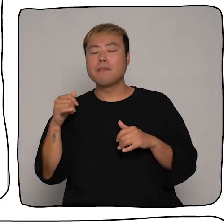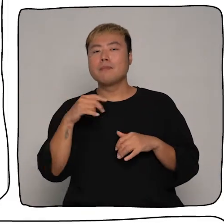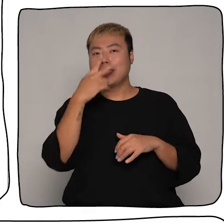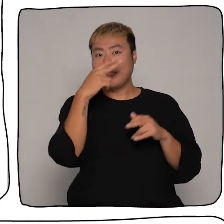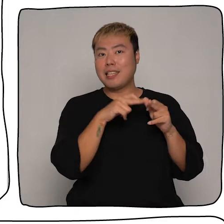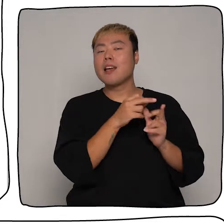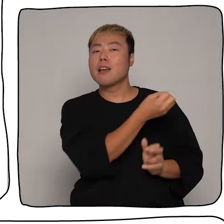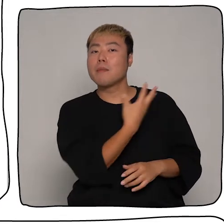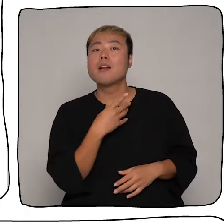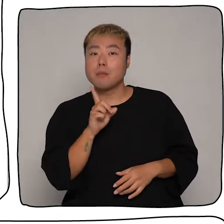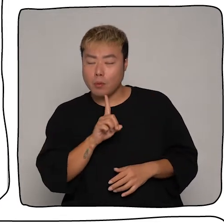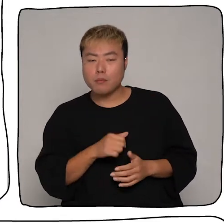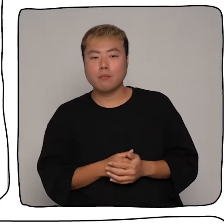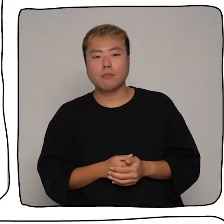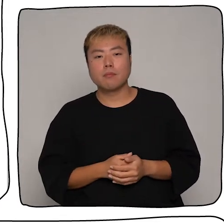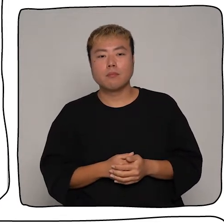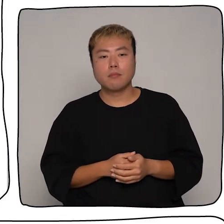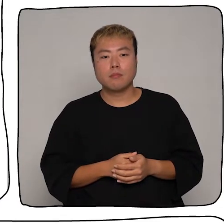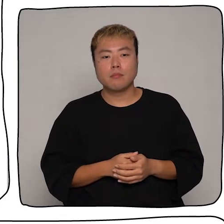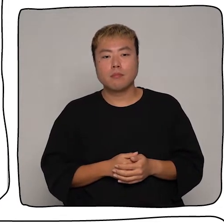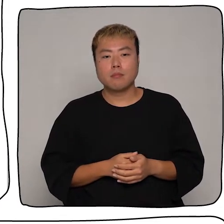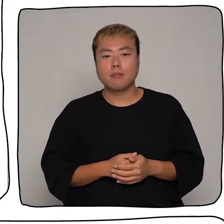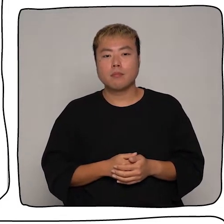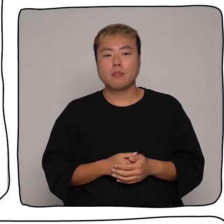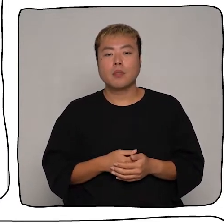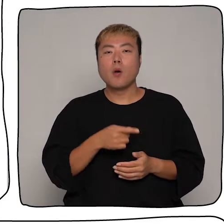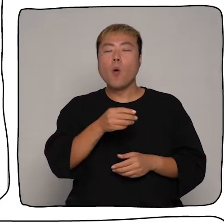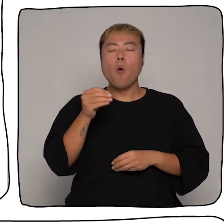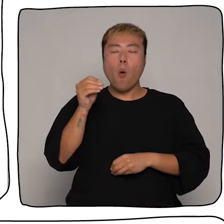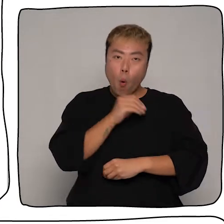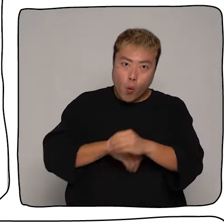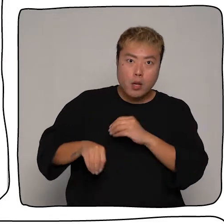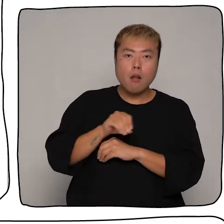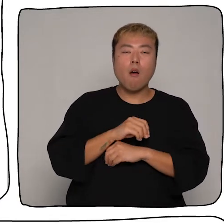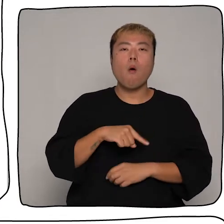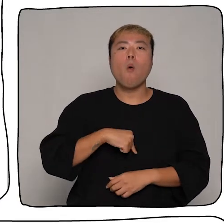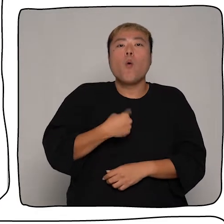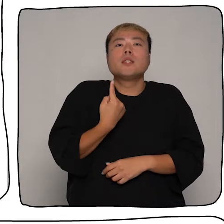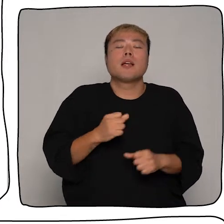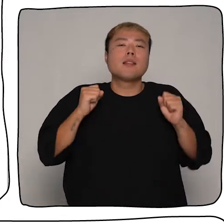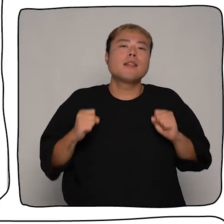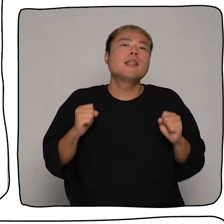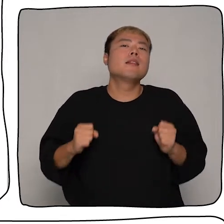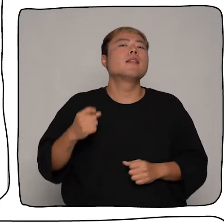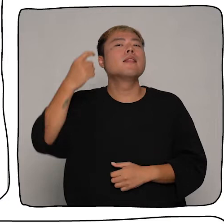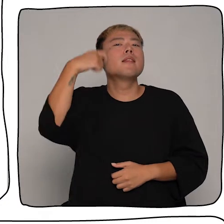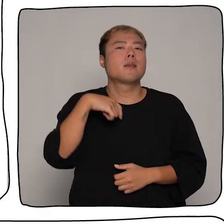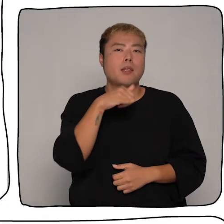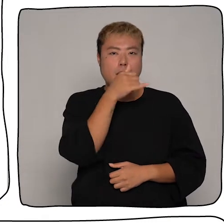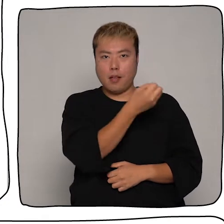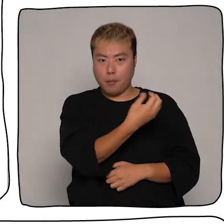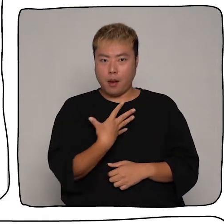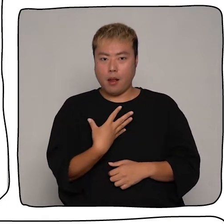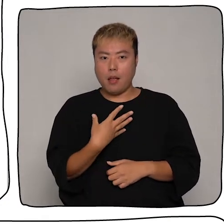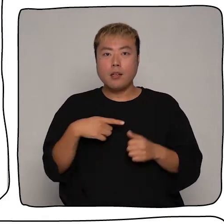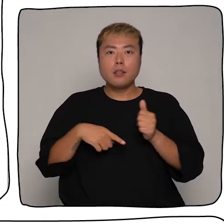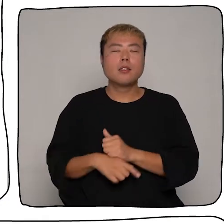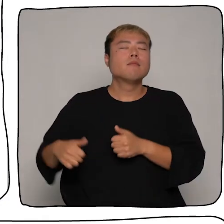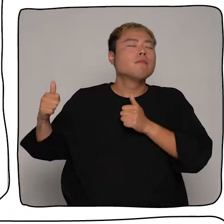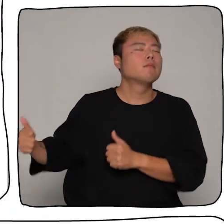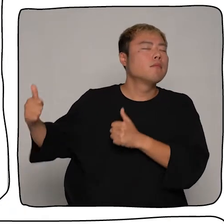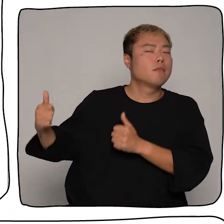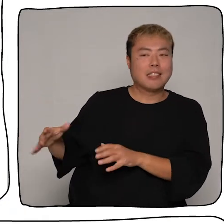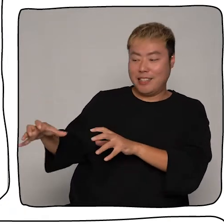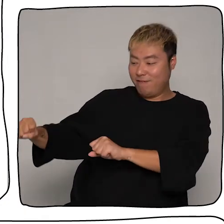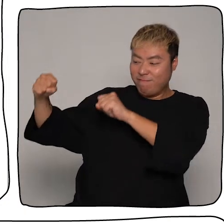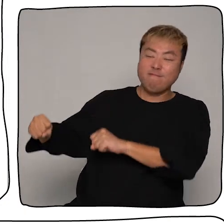is by brand runner. Now, sometimes I feel as if I am running alone for forgetting